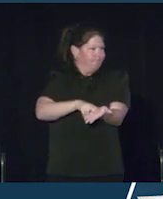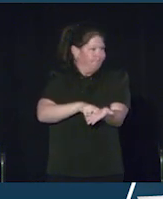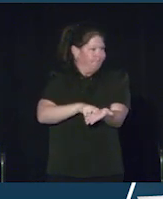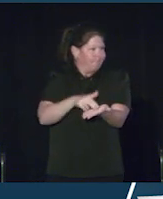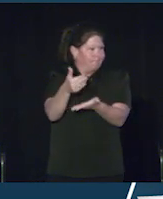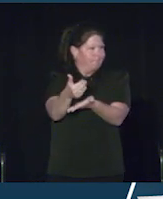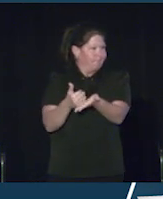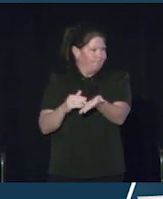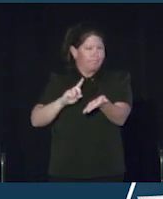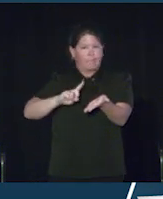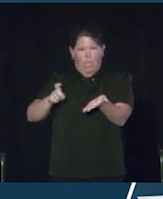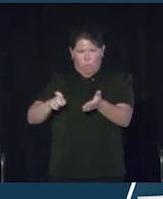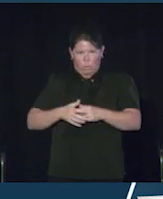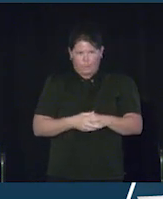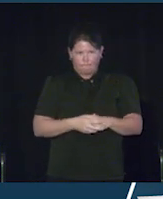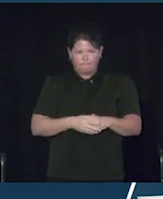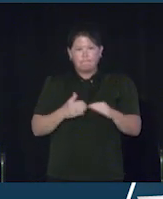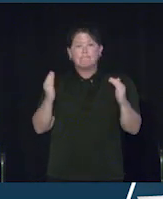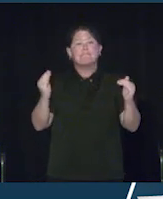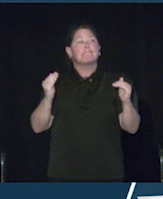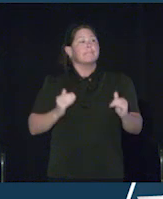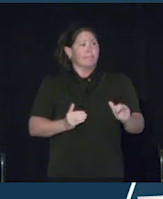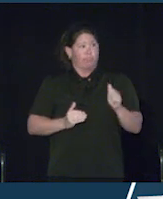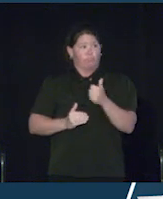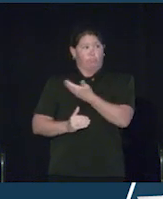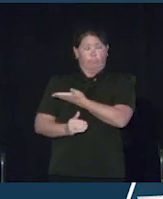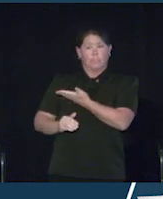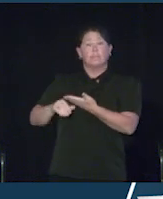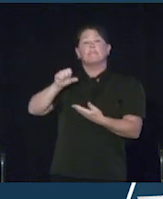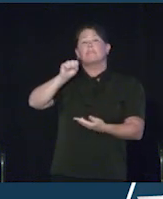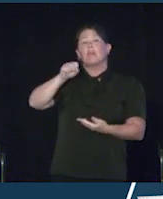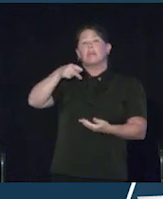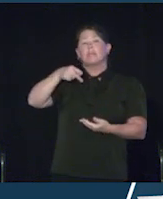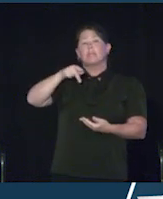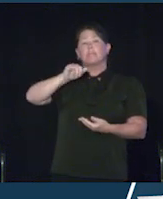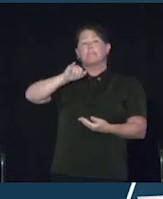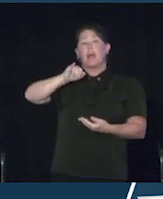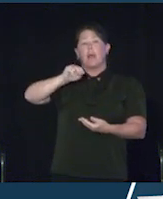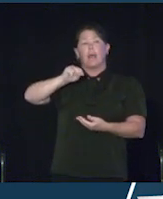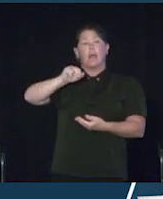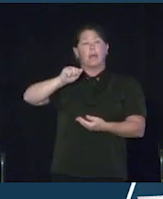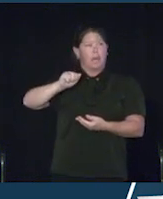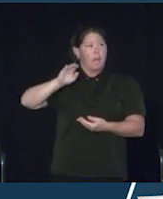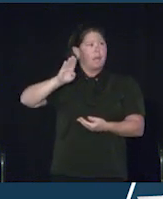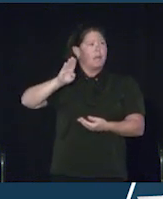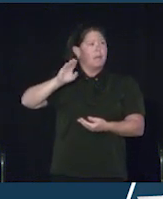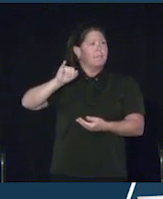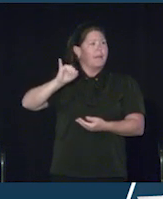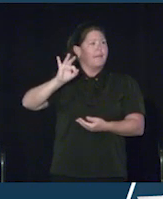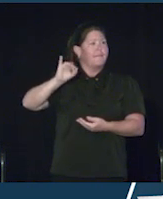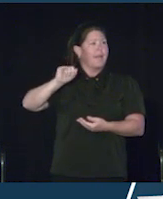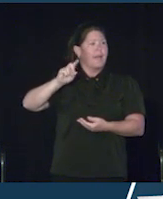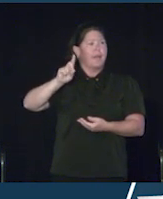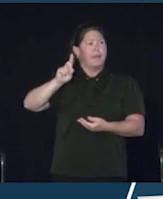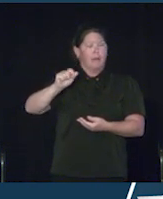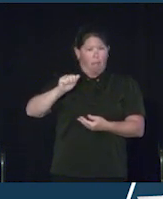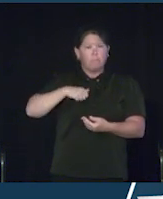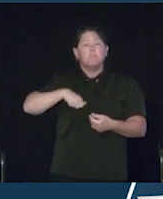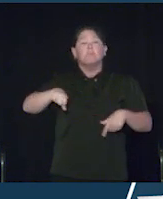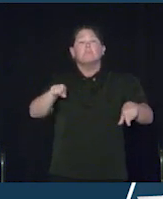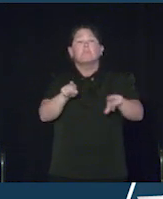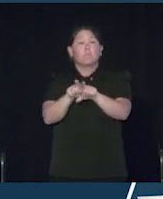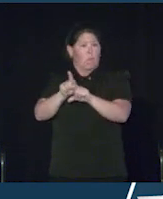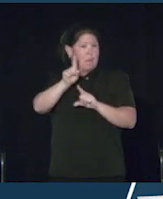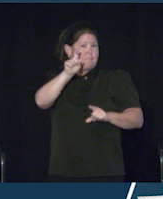Spina bifida, individuals with spina bifida are also eligible to receive services from the agency. Again, we would need a medical diagnosis